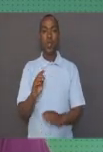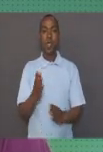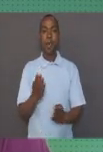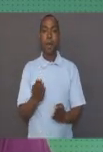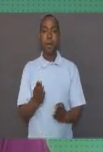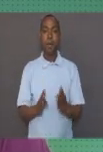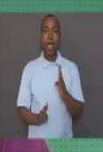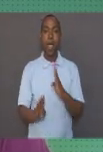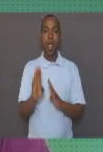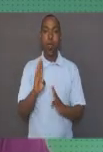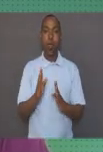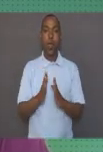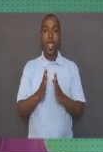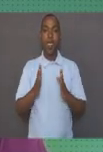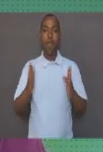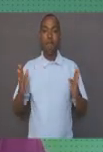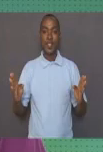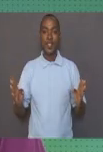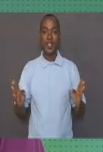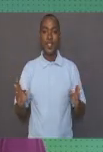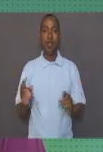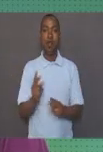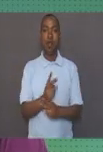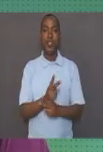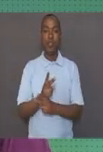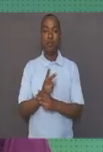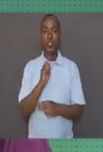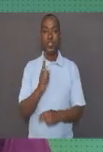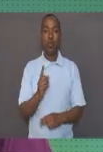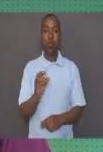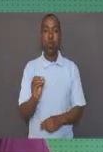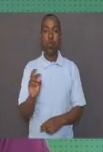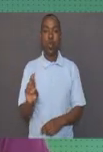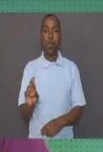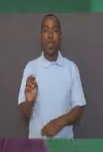Biodiversity Conservation, or the IBC.